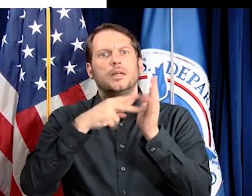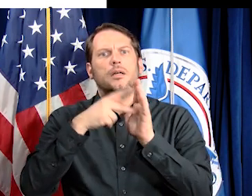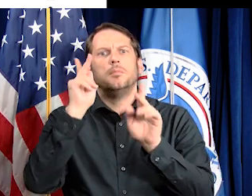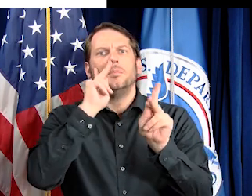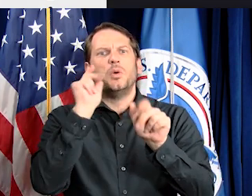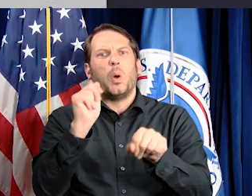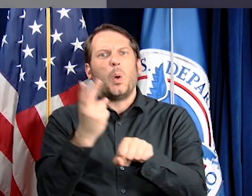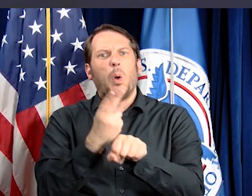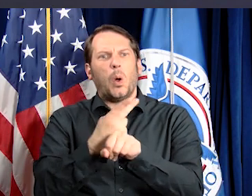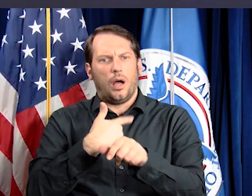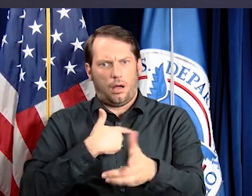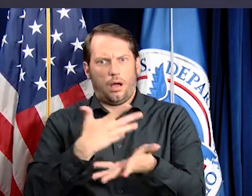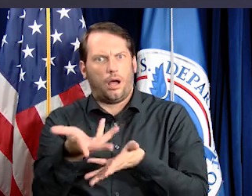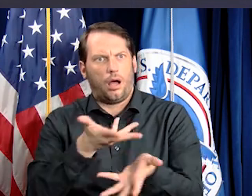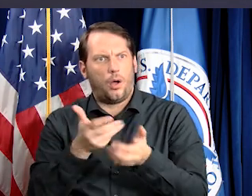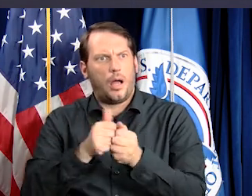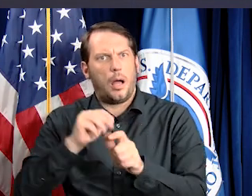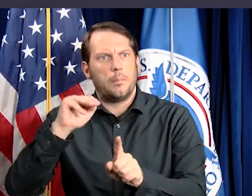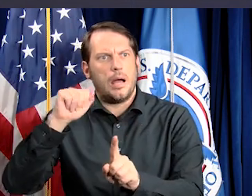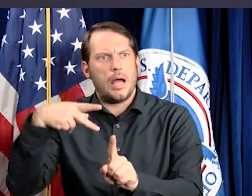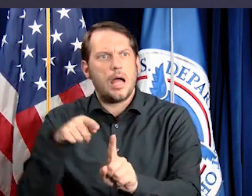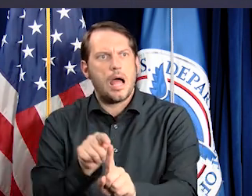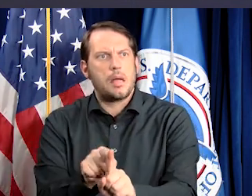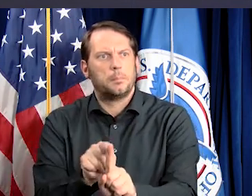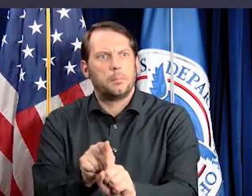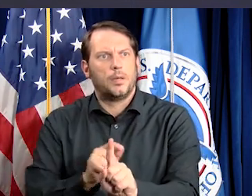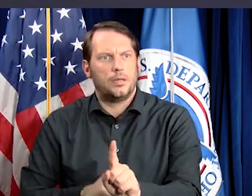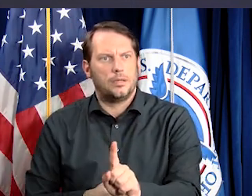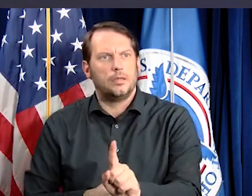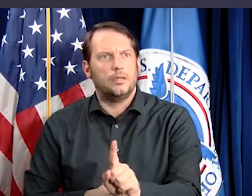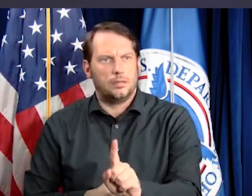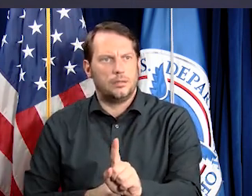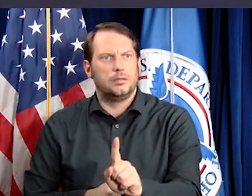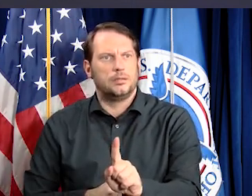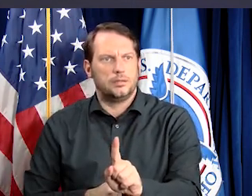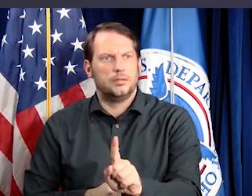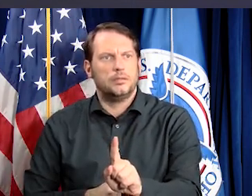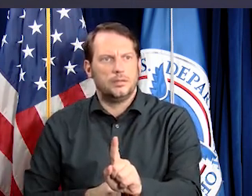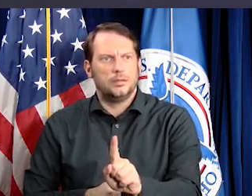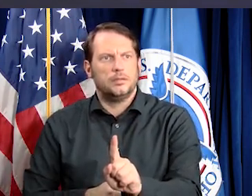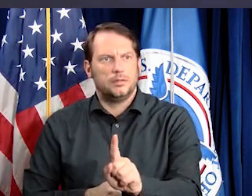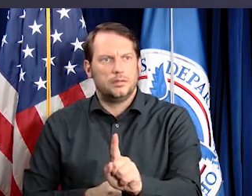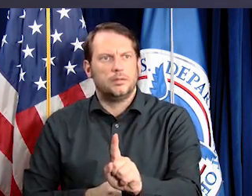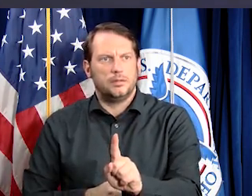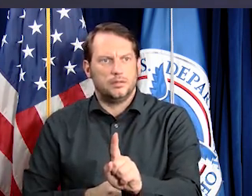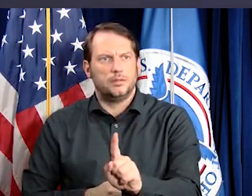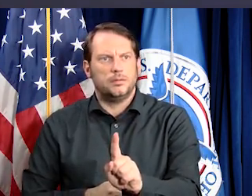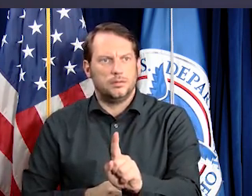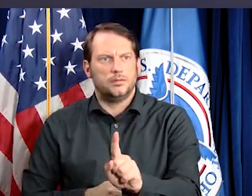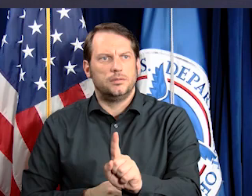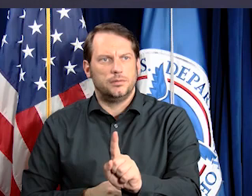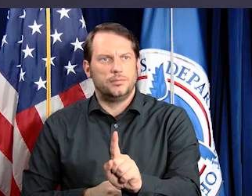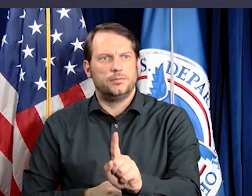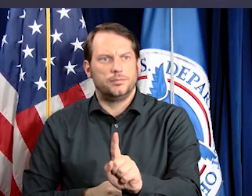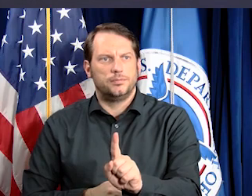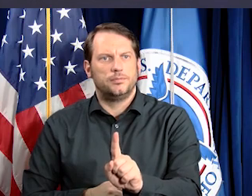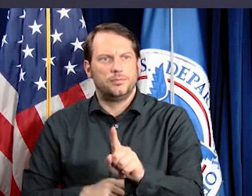these tools. And this concept of neogeography was kind of emerging in that. But it's that common